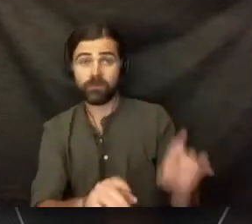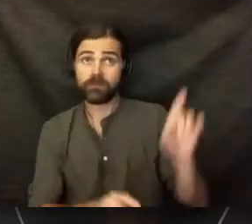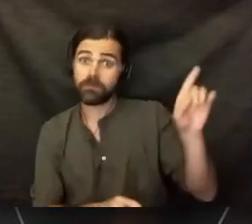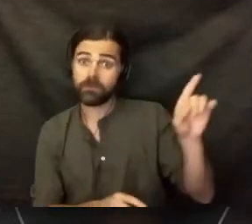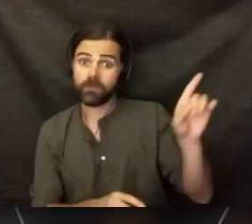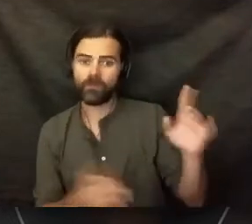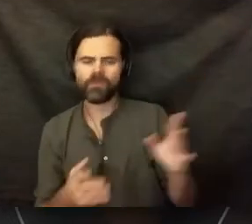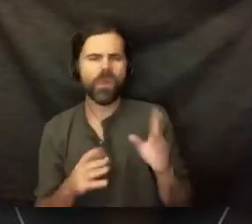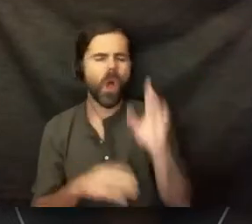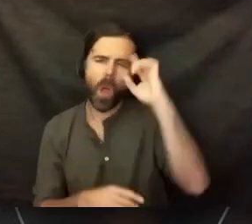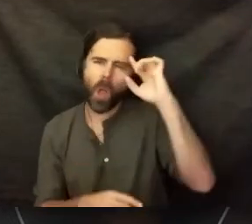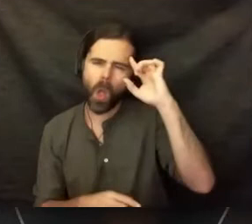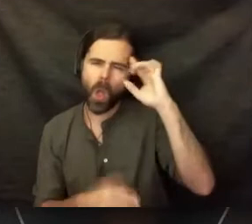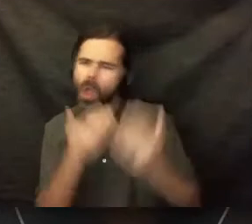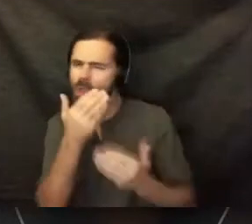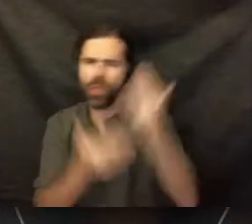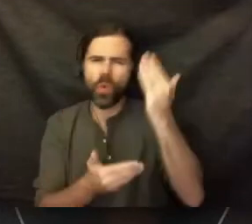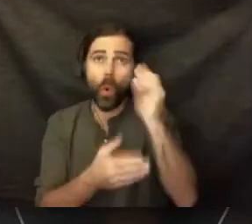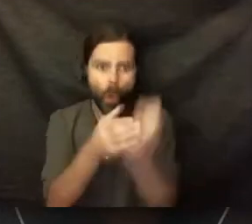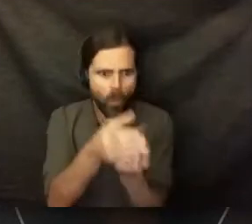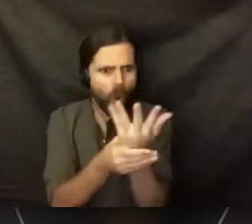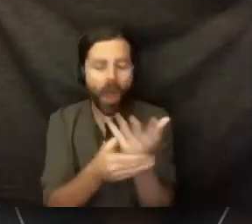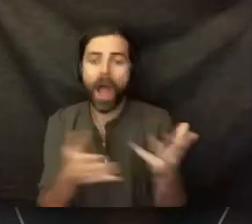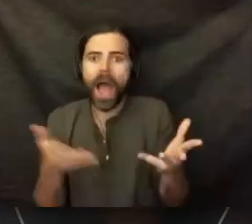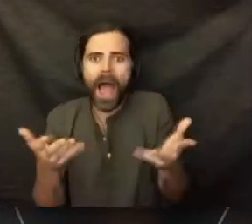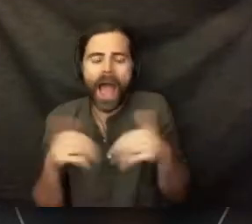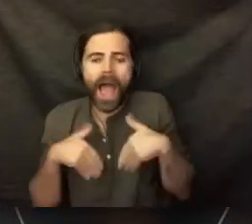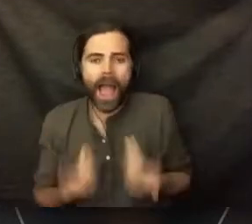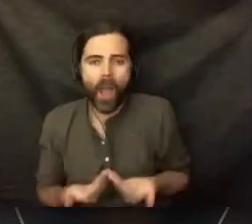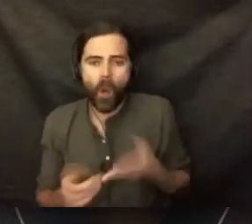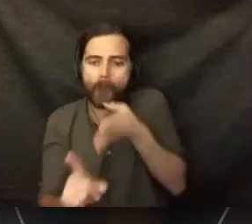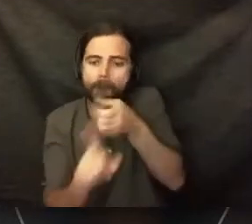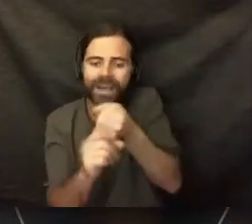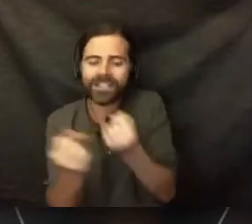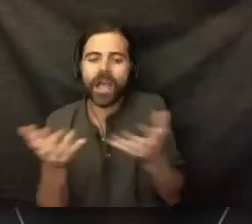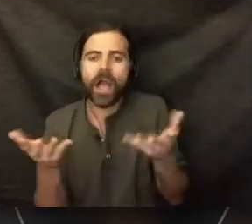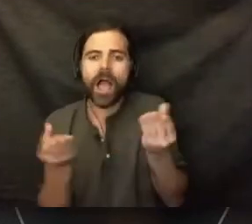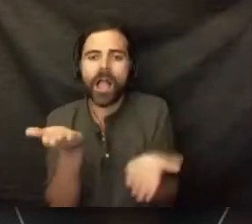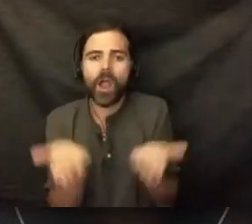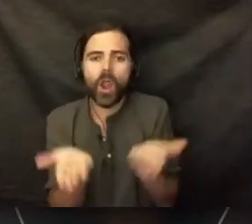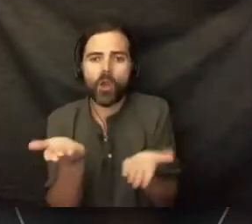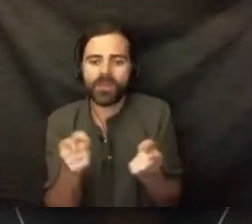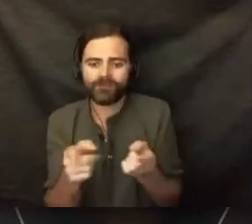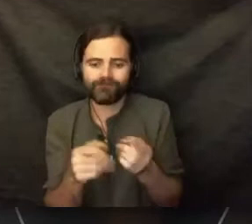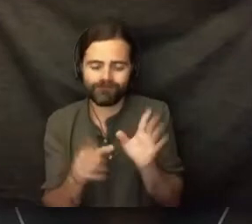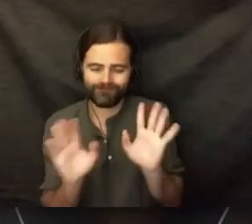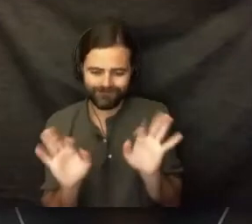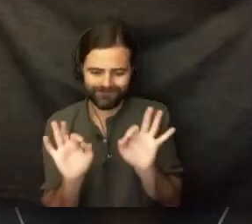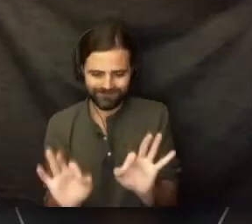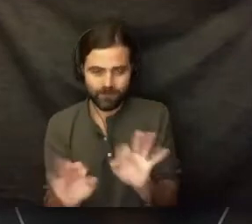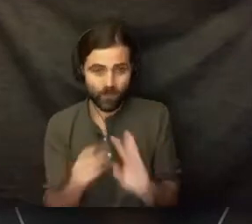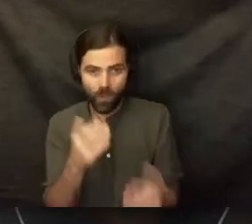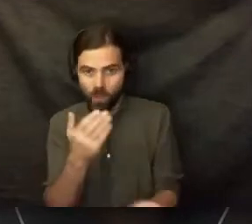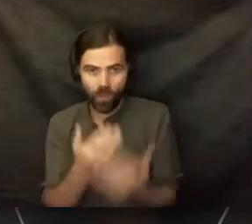innovate? And the impact economy has not been designed to innovate for systems. The impact economy has been designed up till now to focus